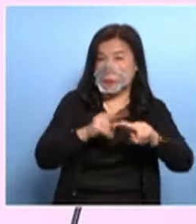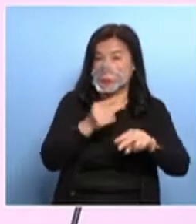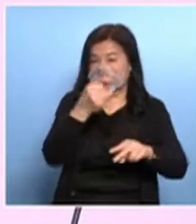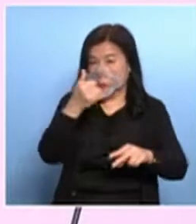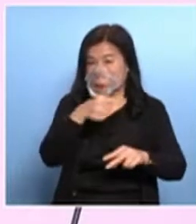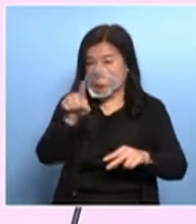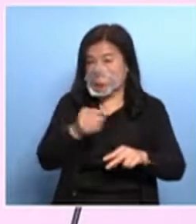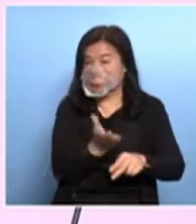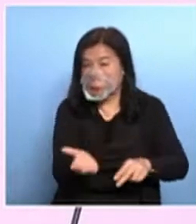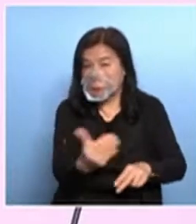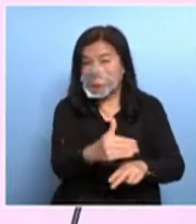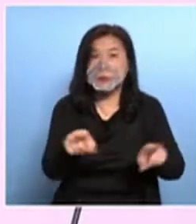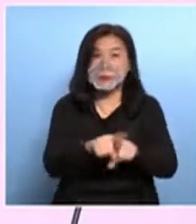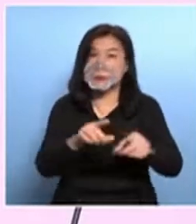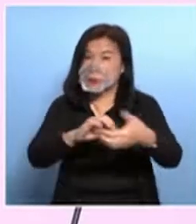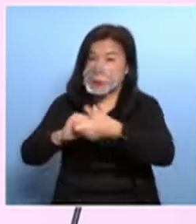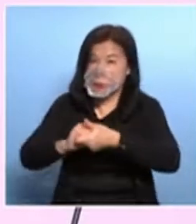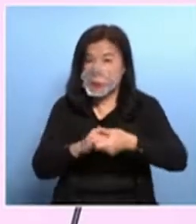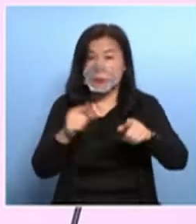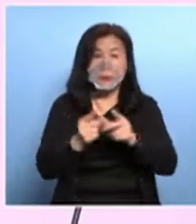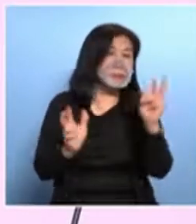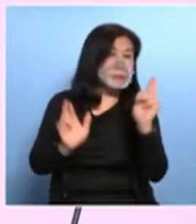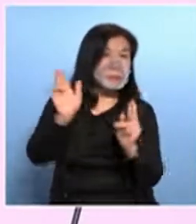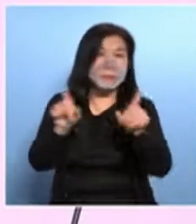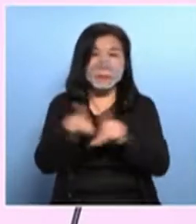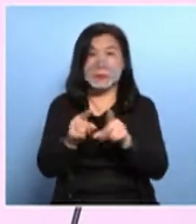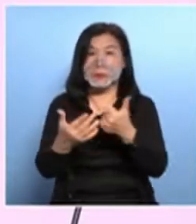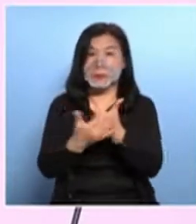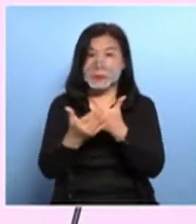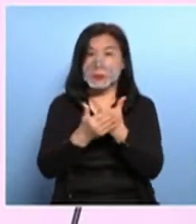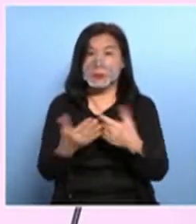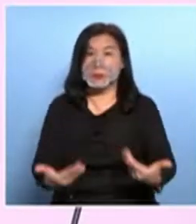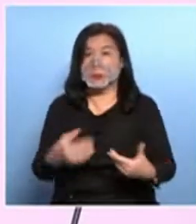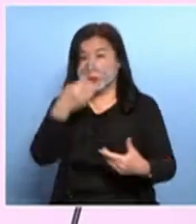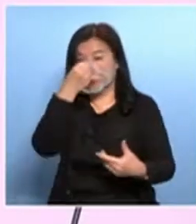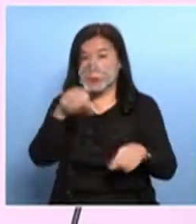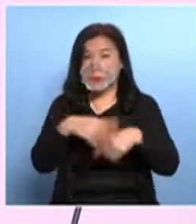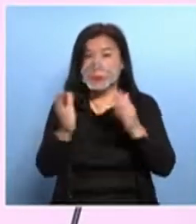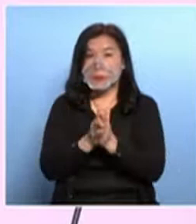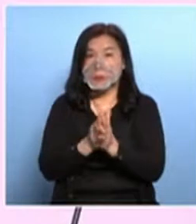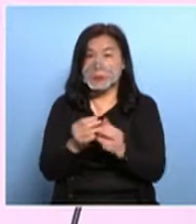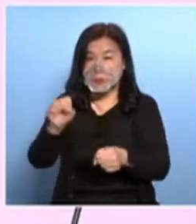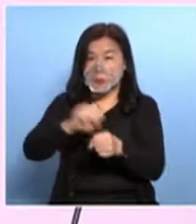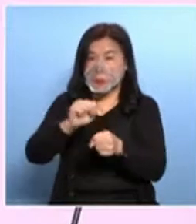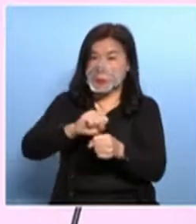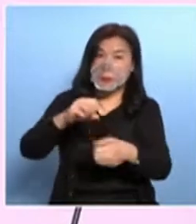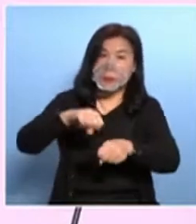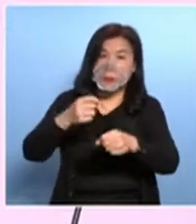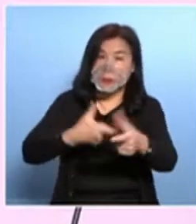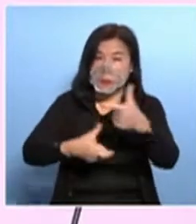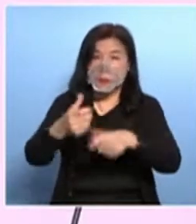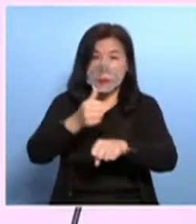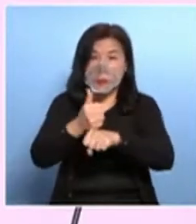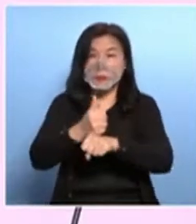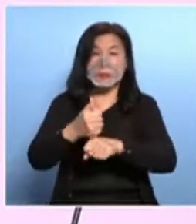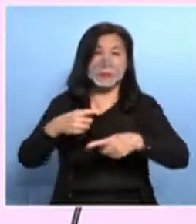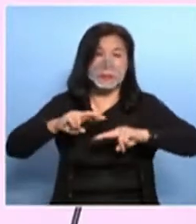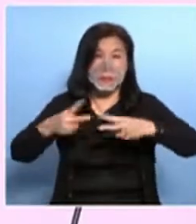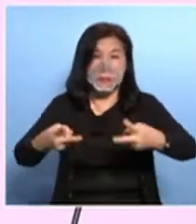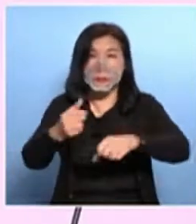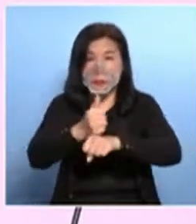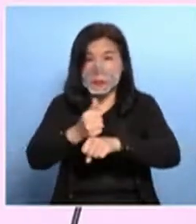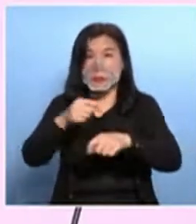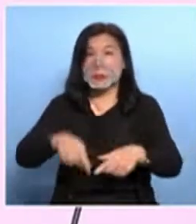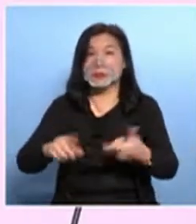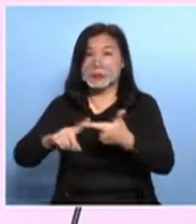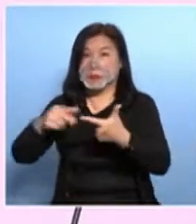industries. We may, by leveraging our advantages under One Country, Two Systems, achieve coordinated development with our neighboring cities